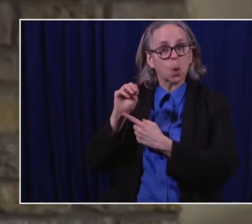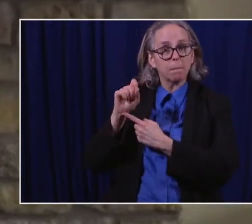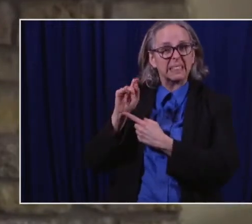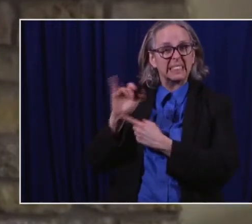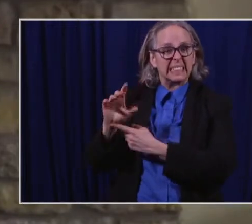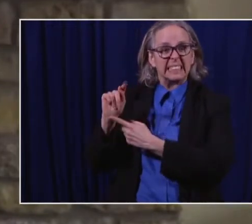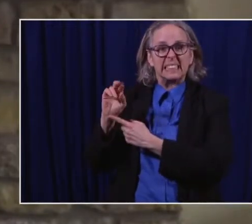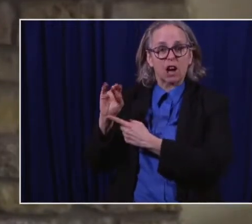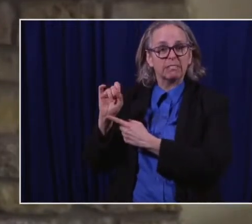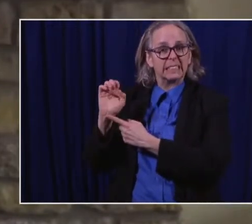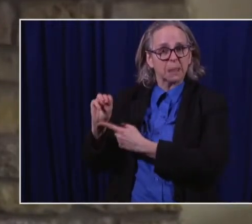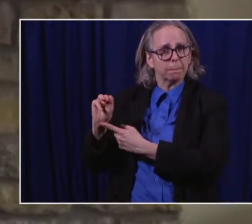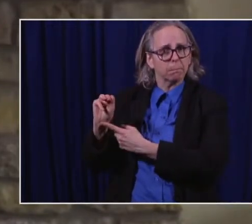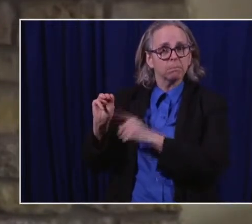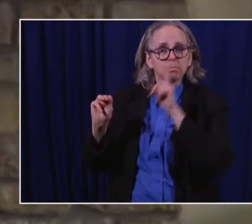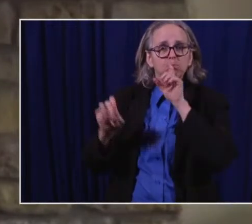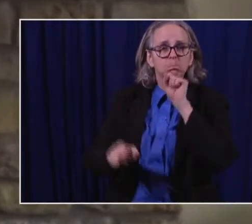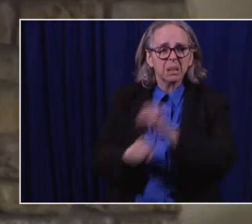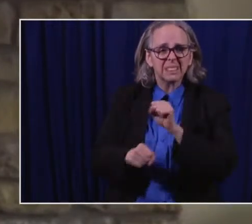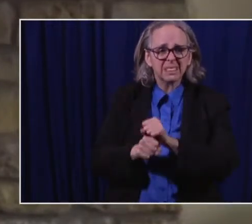not sure I knew that,